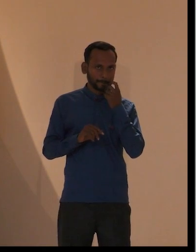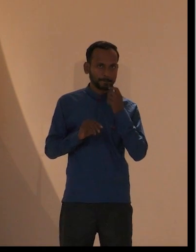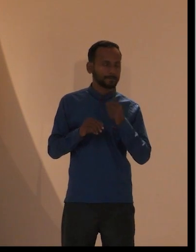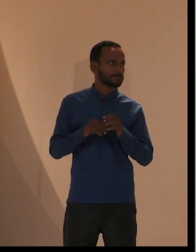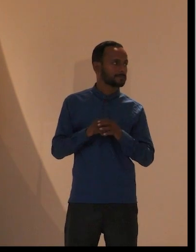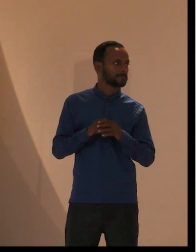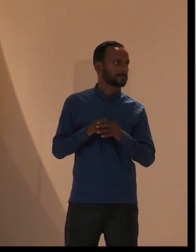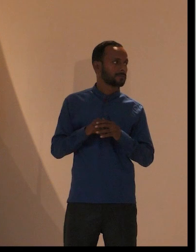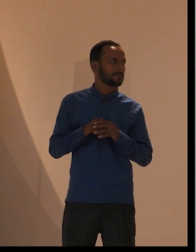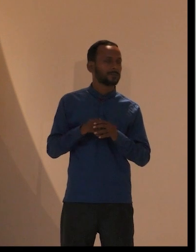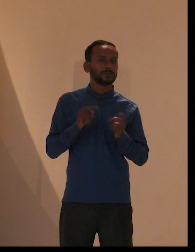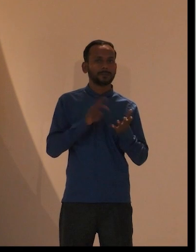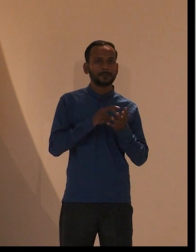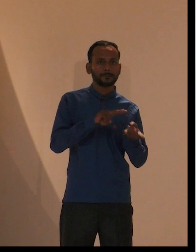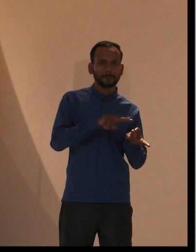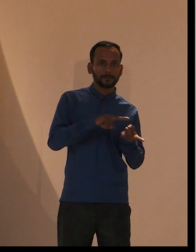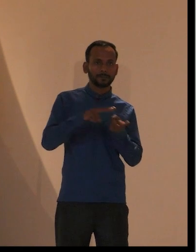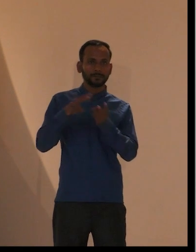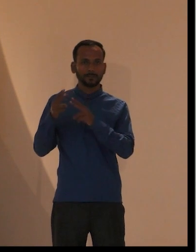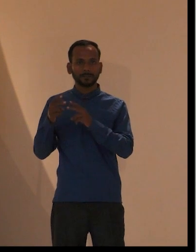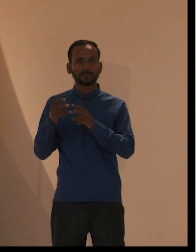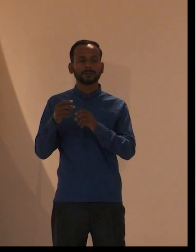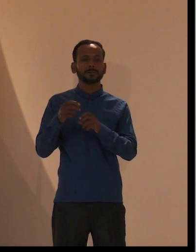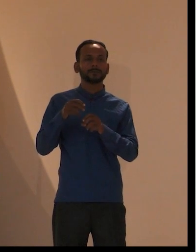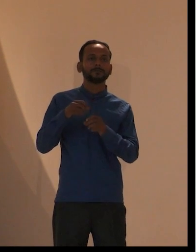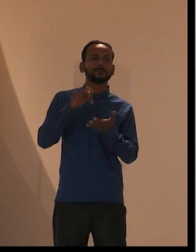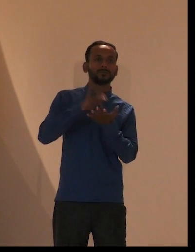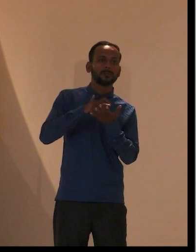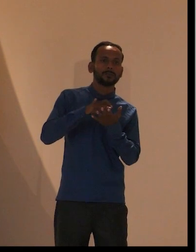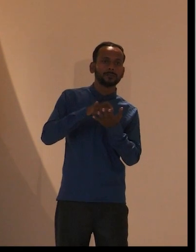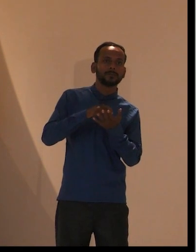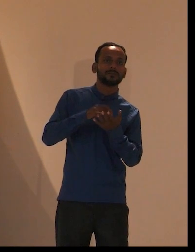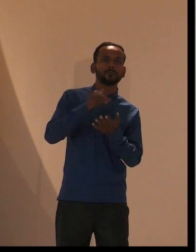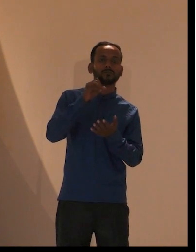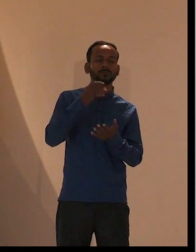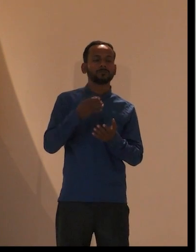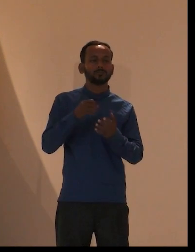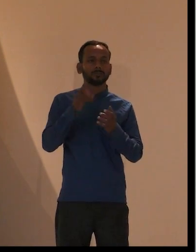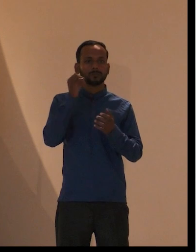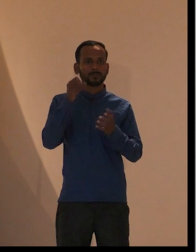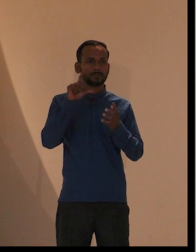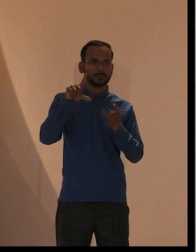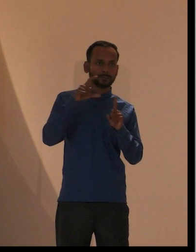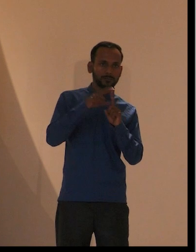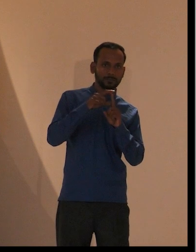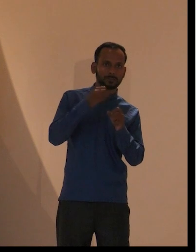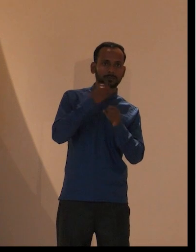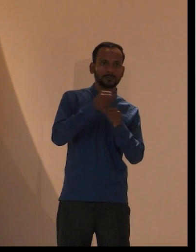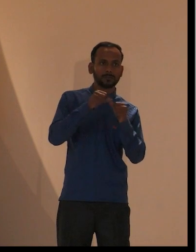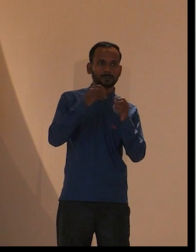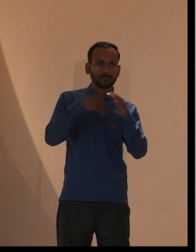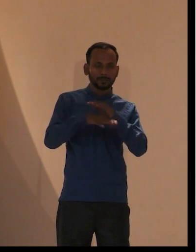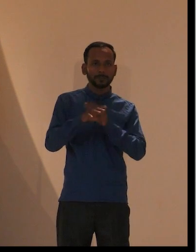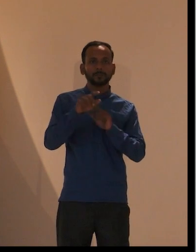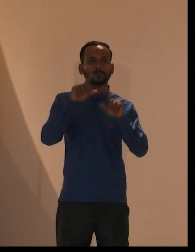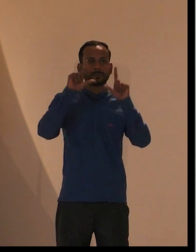object moved to the cathedral in Old Goa. And when the museum was set up, it came back into the museum. And interestingly, now